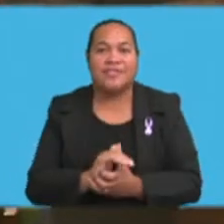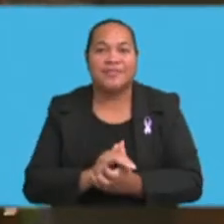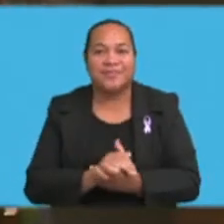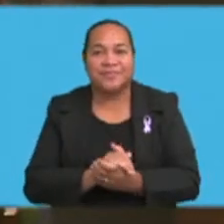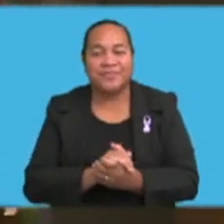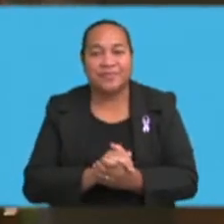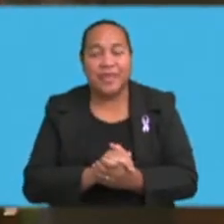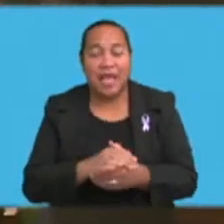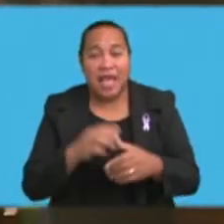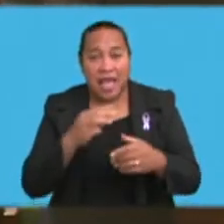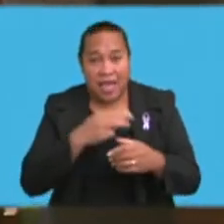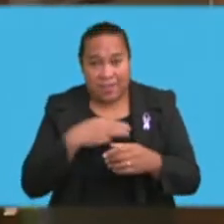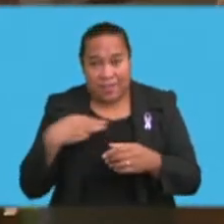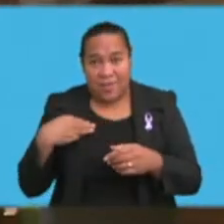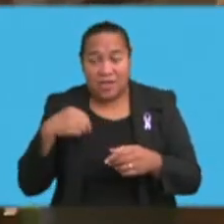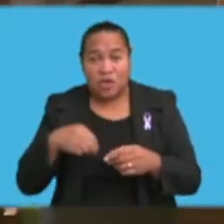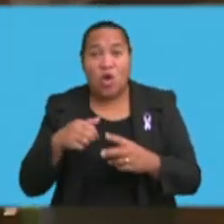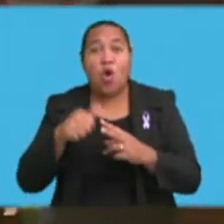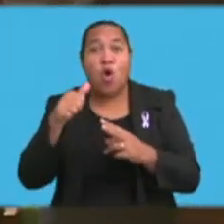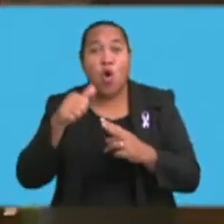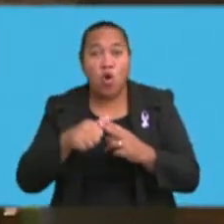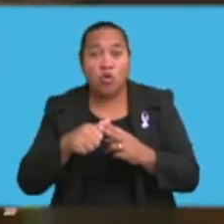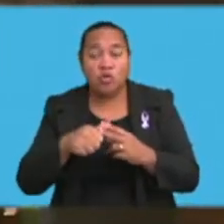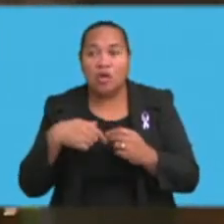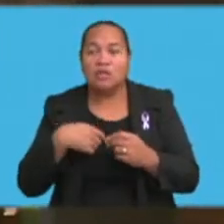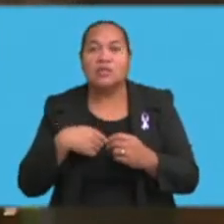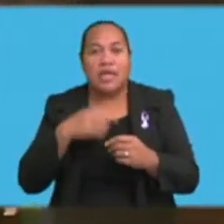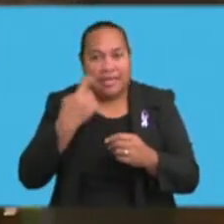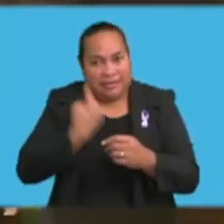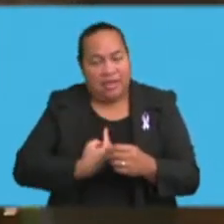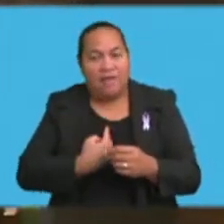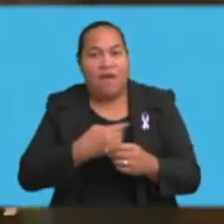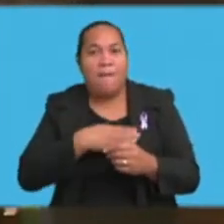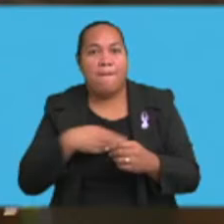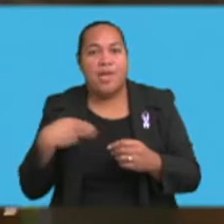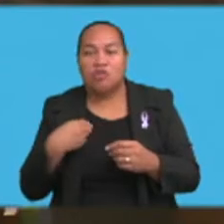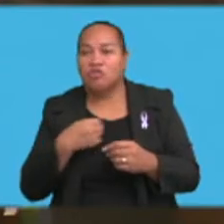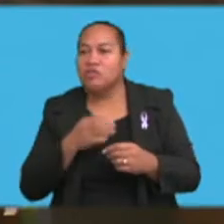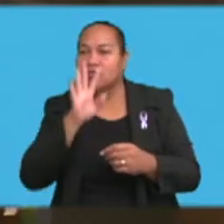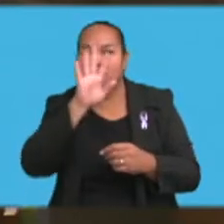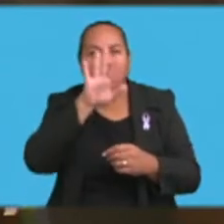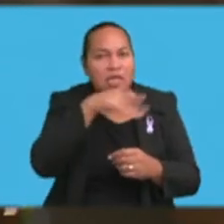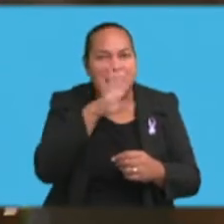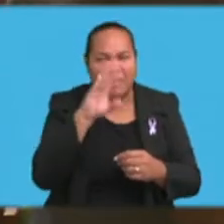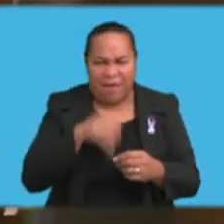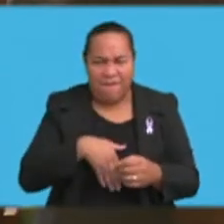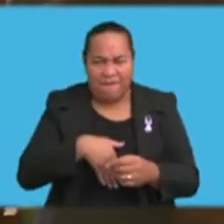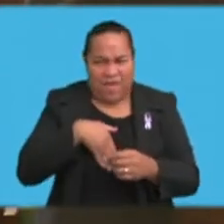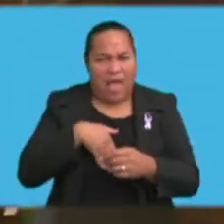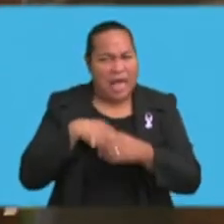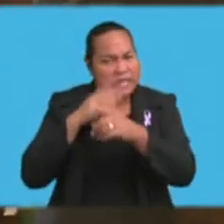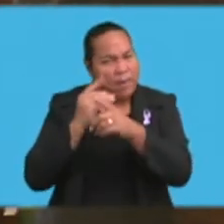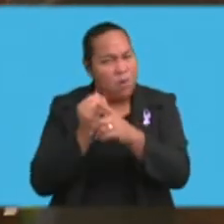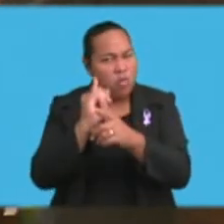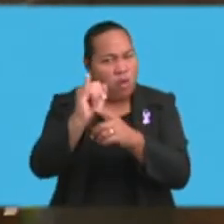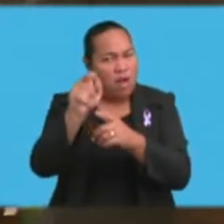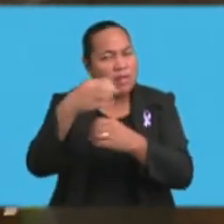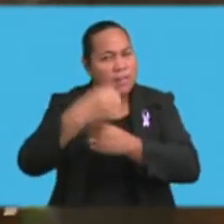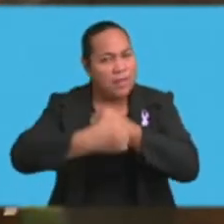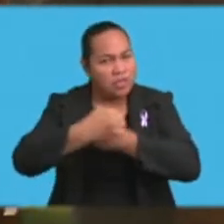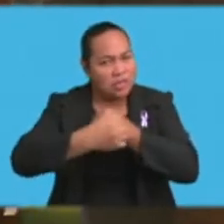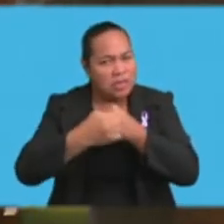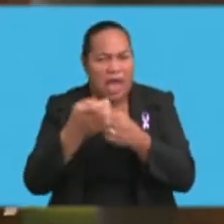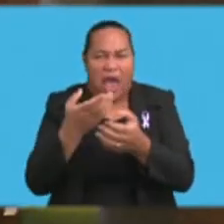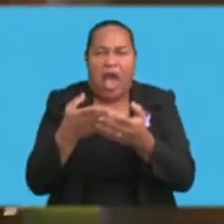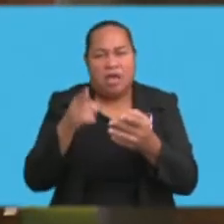The ministry also goes out and actually inspects workplaces where it is felt that there's something wrong with the machinery or how they're dealing